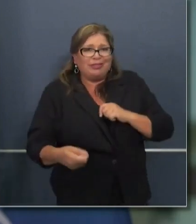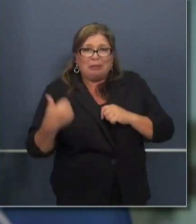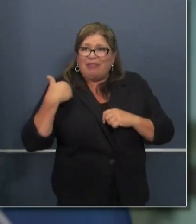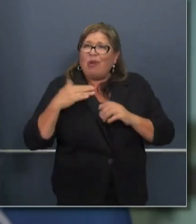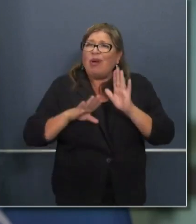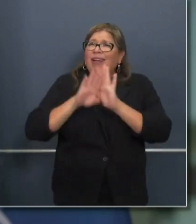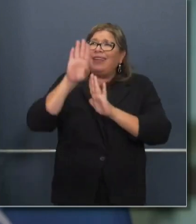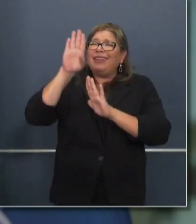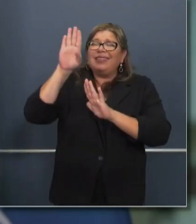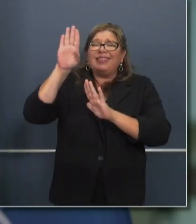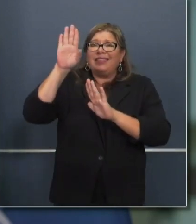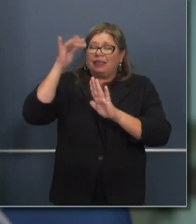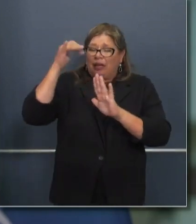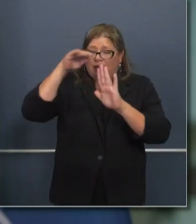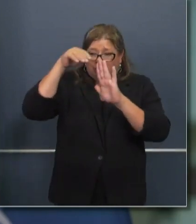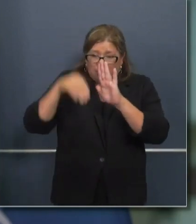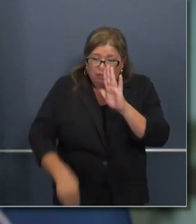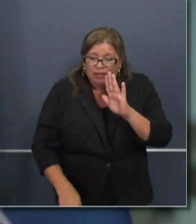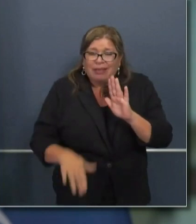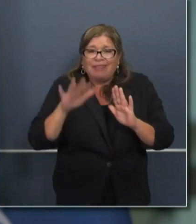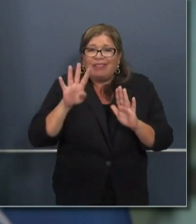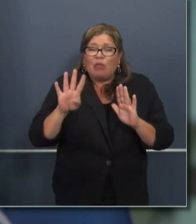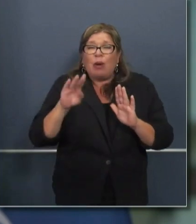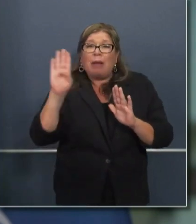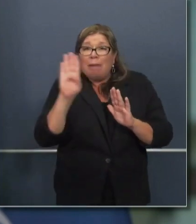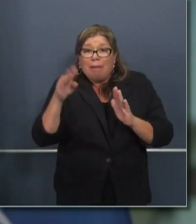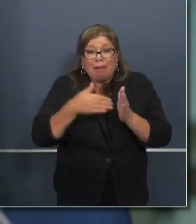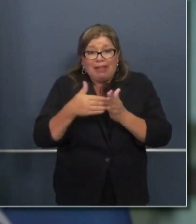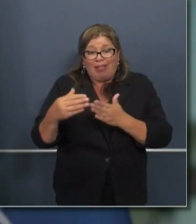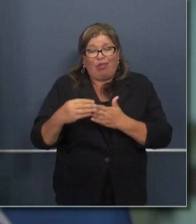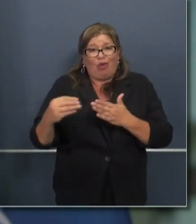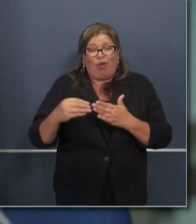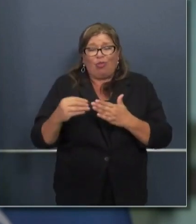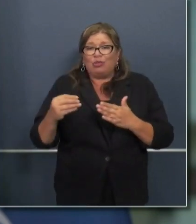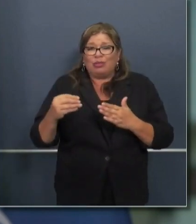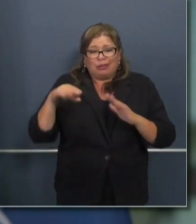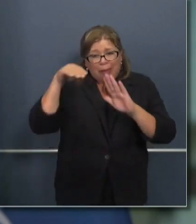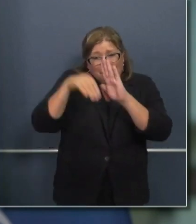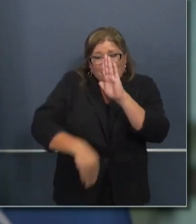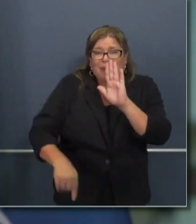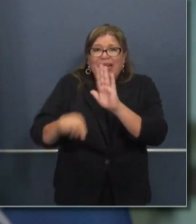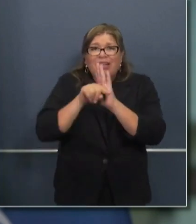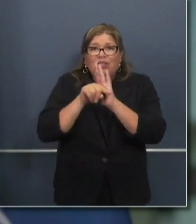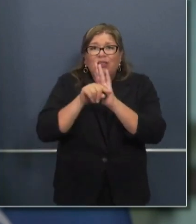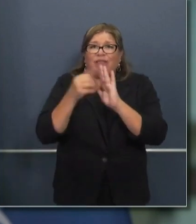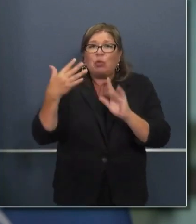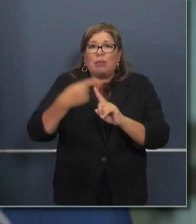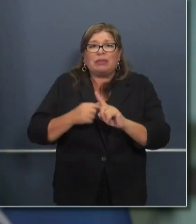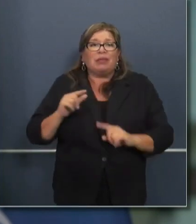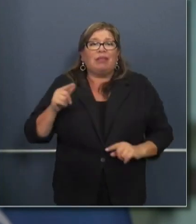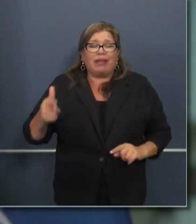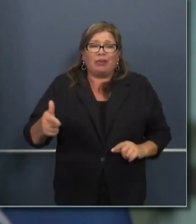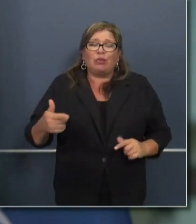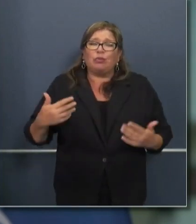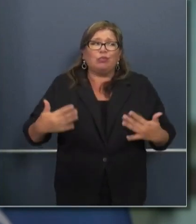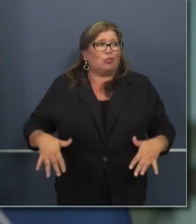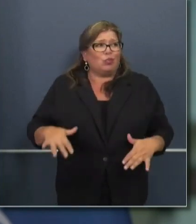billion budget shortfall just a few months later. And the magnitude of that